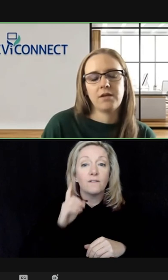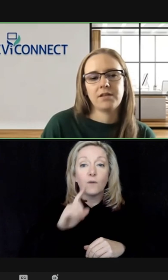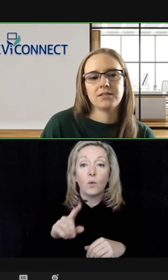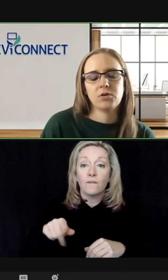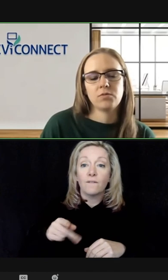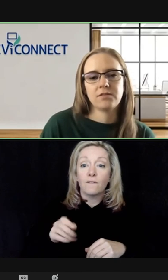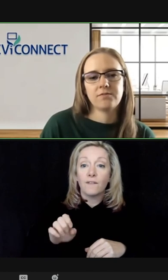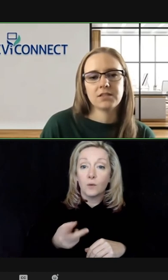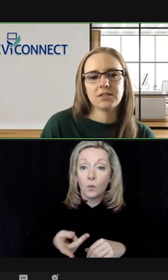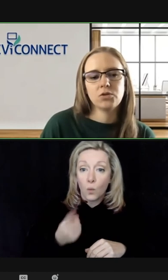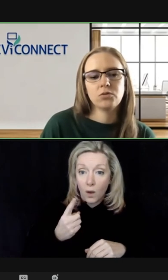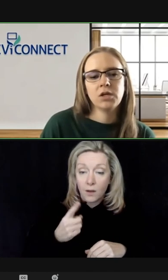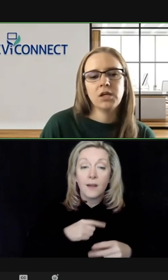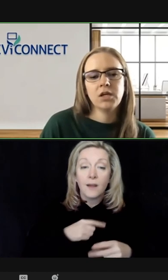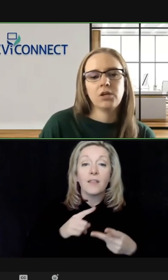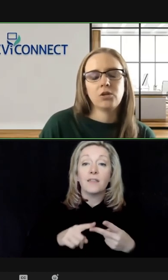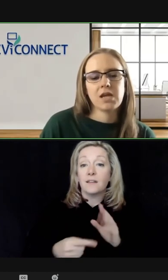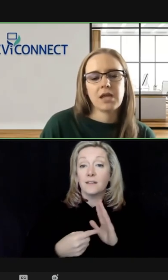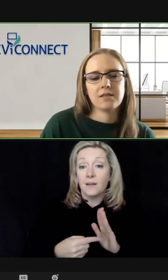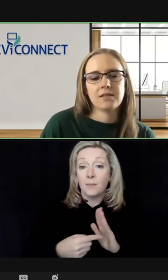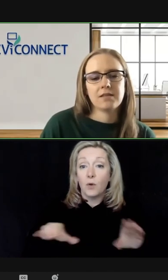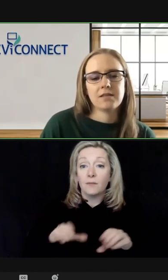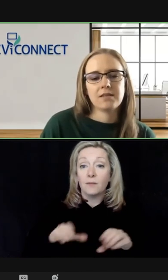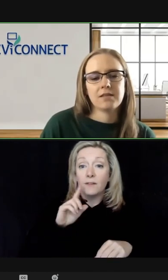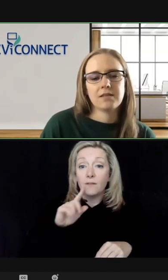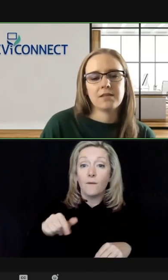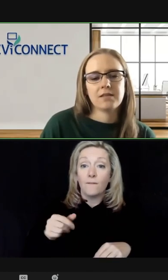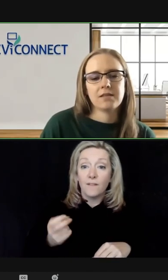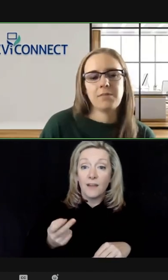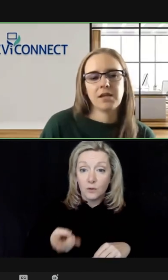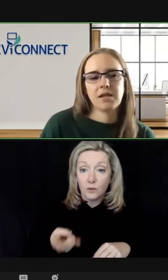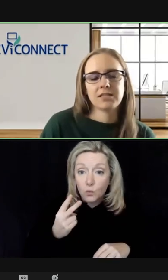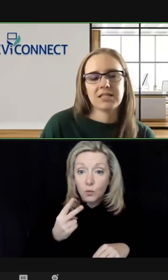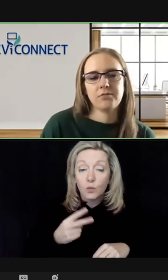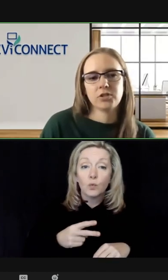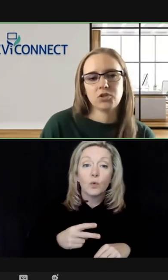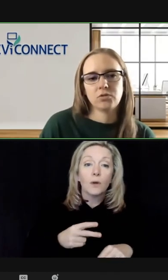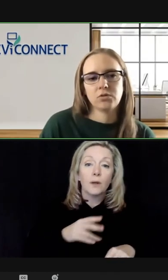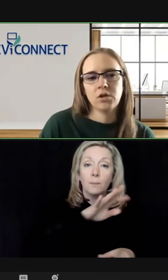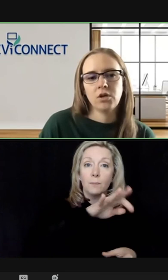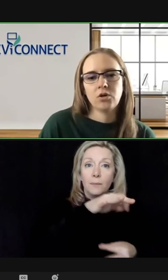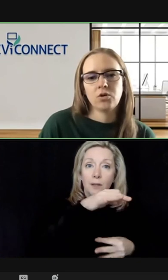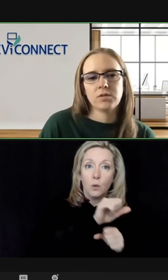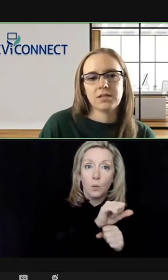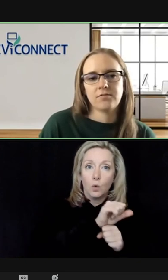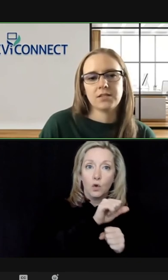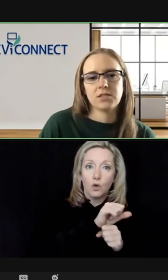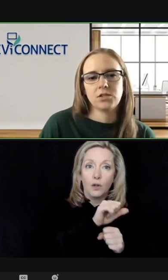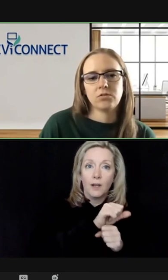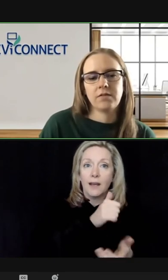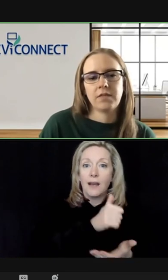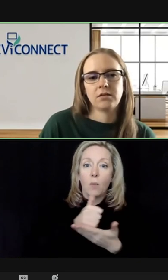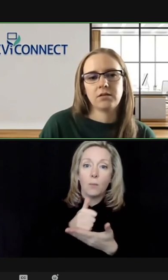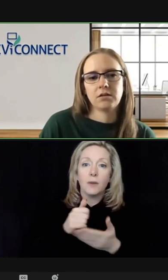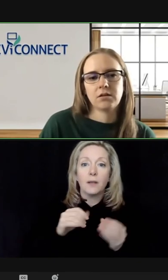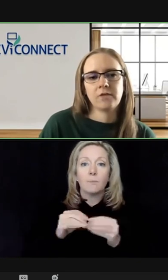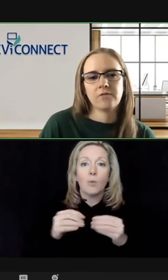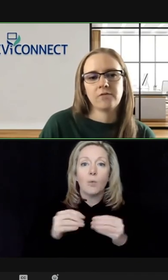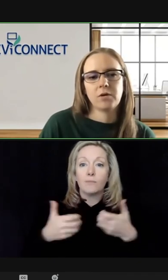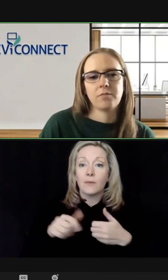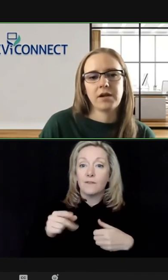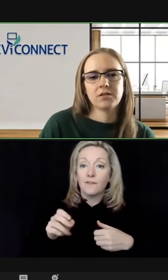phase 1. And then someone who's in phase 2, taking this constellation worksheet and making it accessible for a student who was in phase 2, and